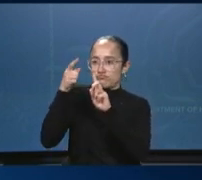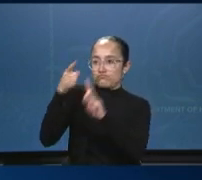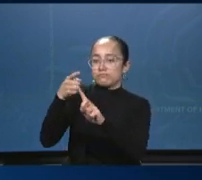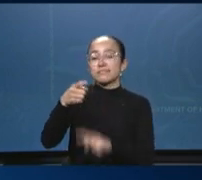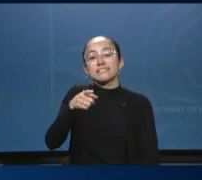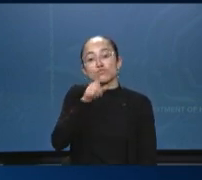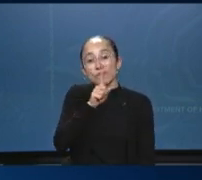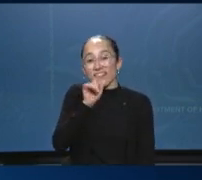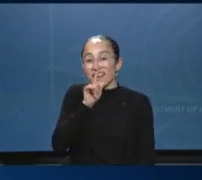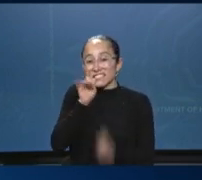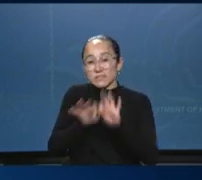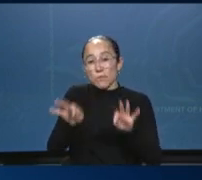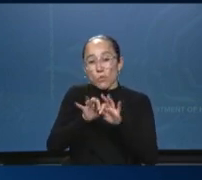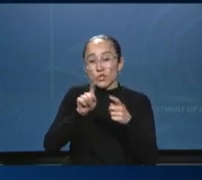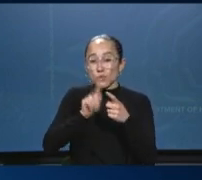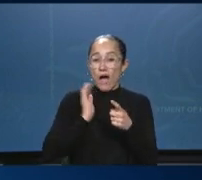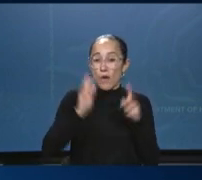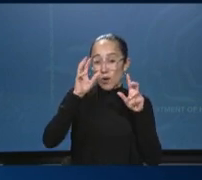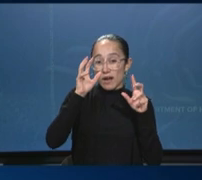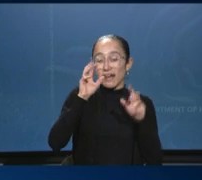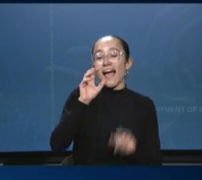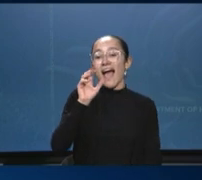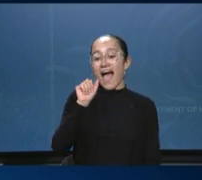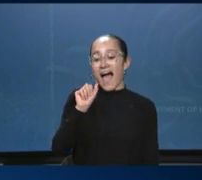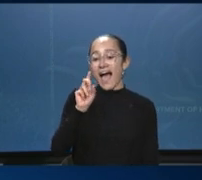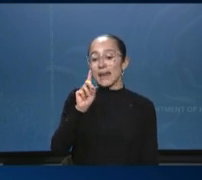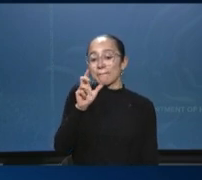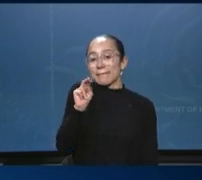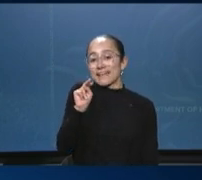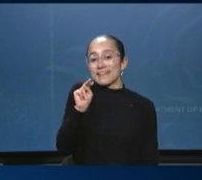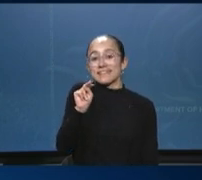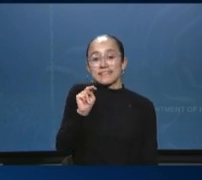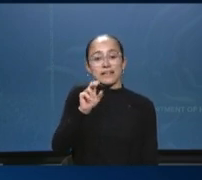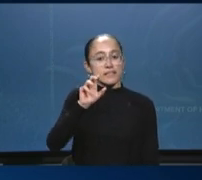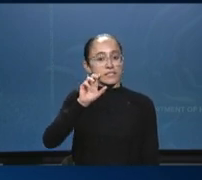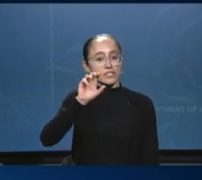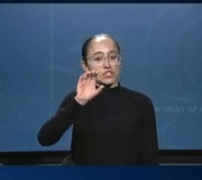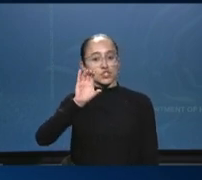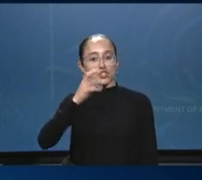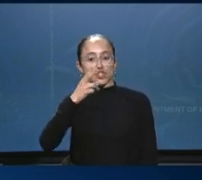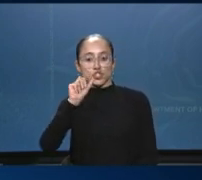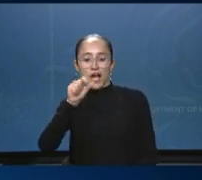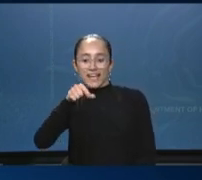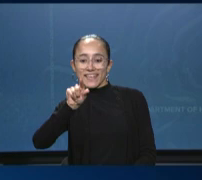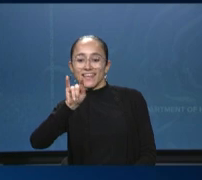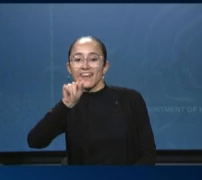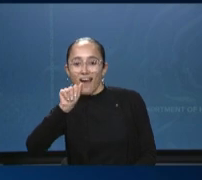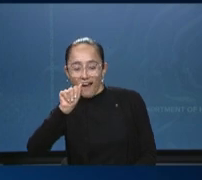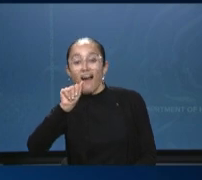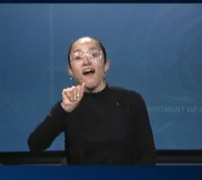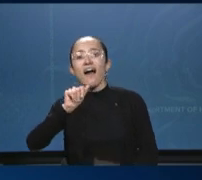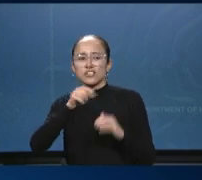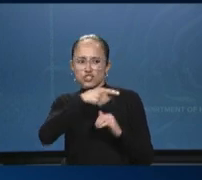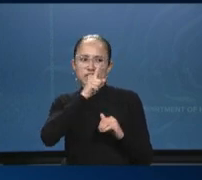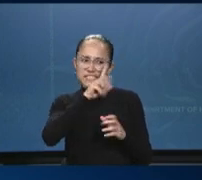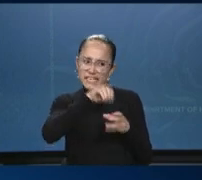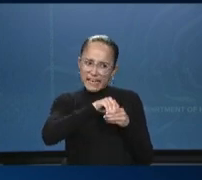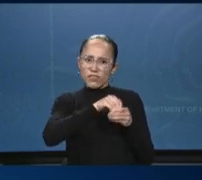something that's very important to our administrator, Chiquita Brooks-LaSure. She's encouraged all of us to think about how our work